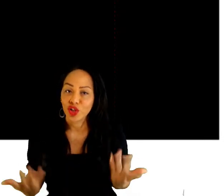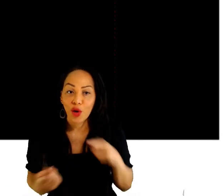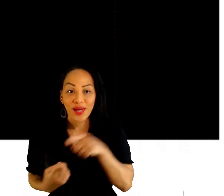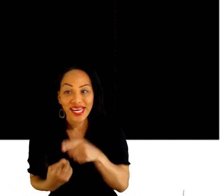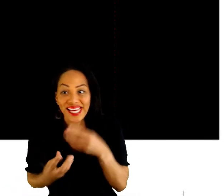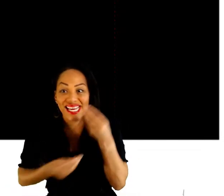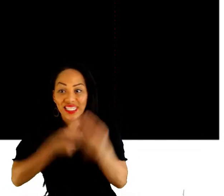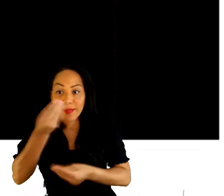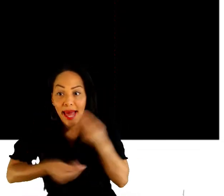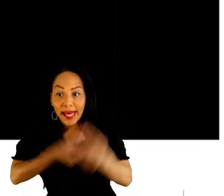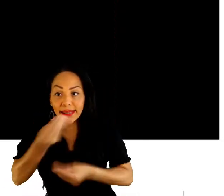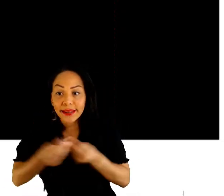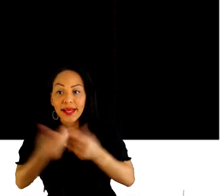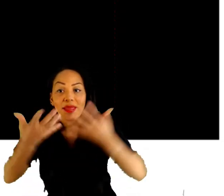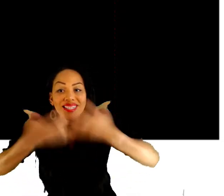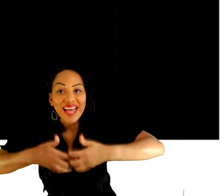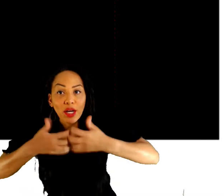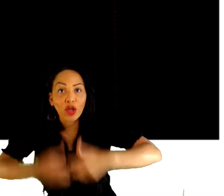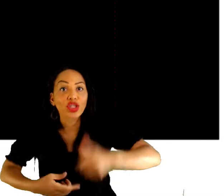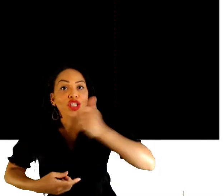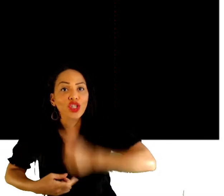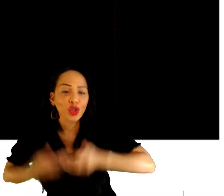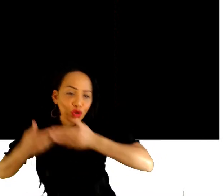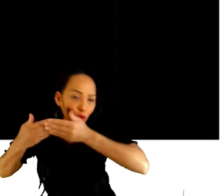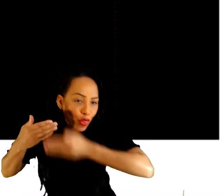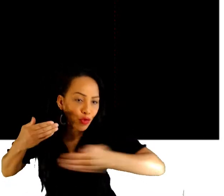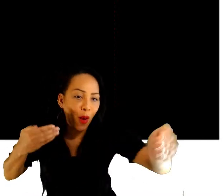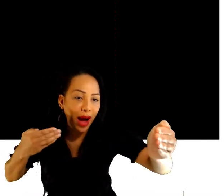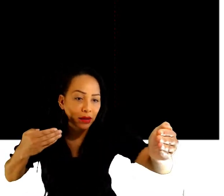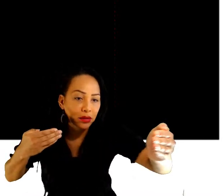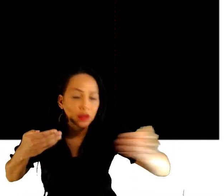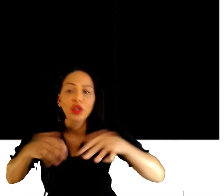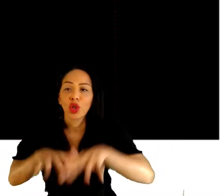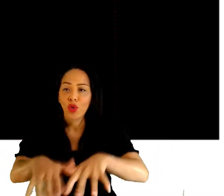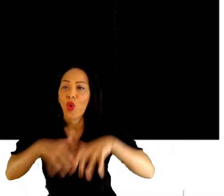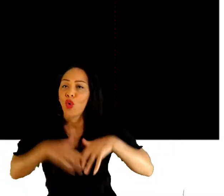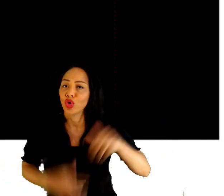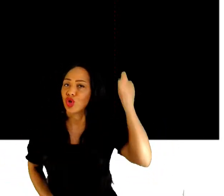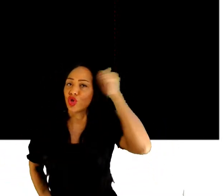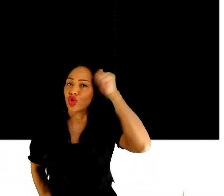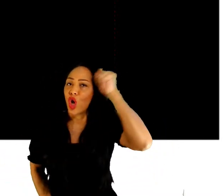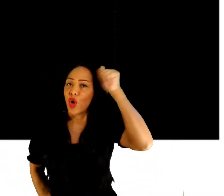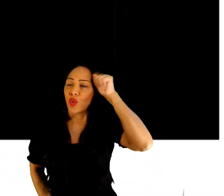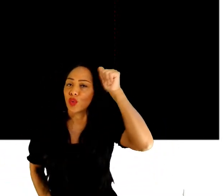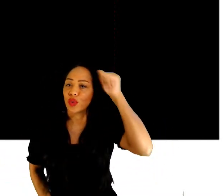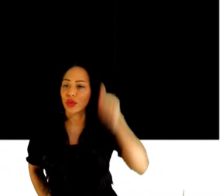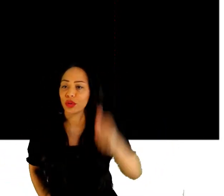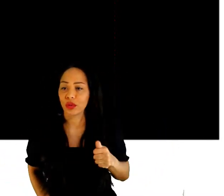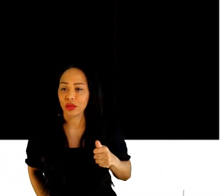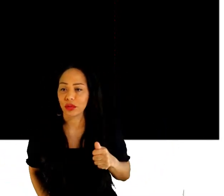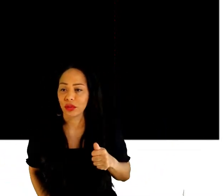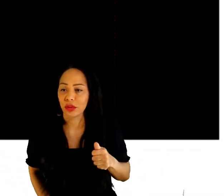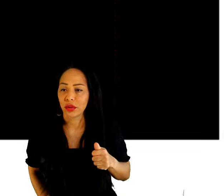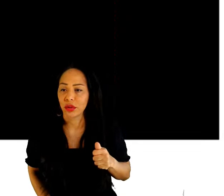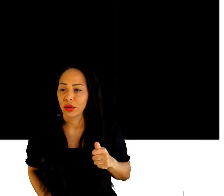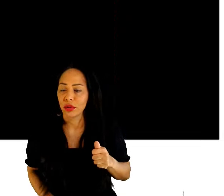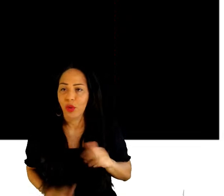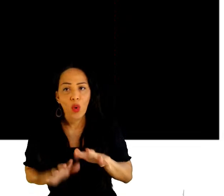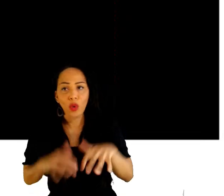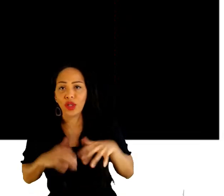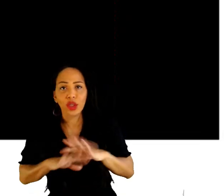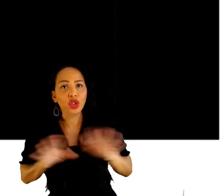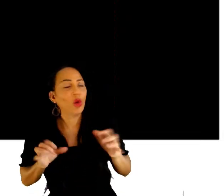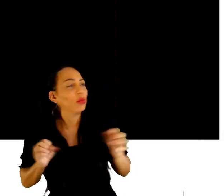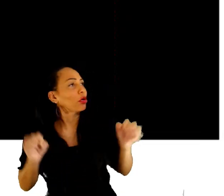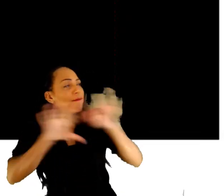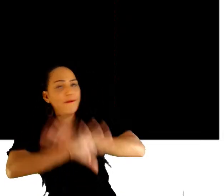show. And so you're used to it, you know it's going to happen. So when it comes as part of the narrative, you don't go, oh, what was that? You accept it as